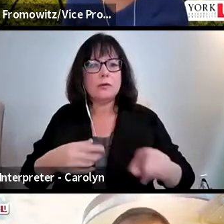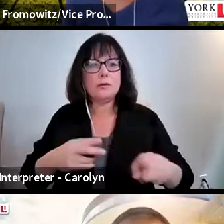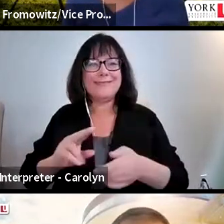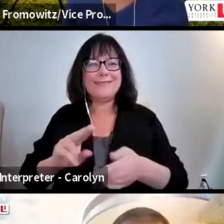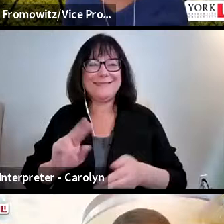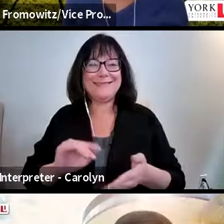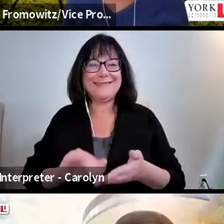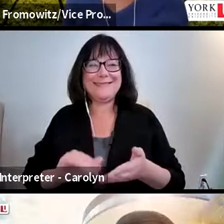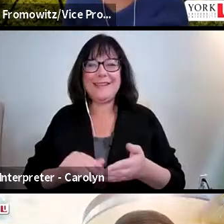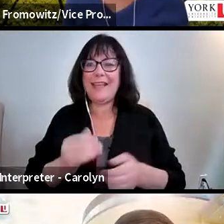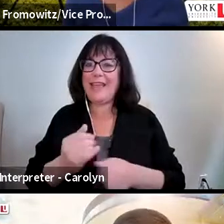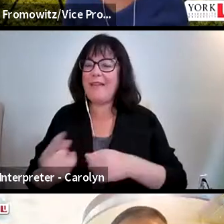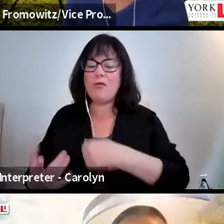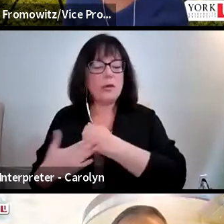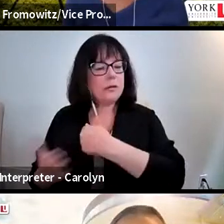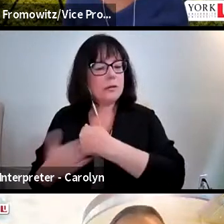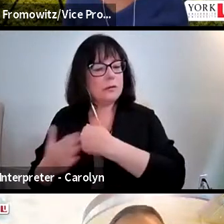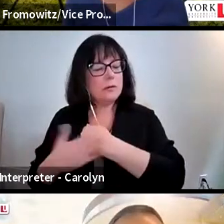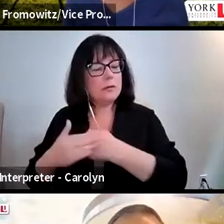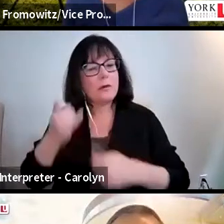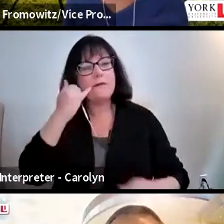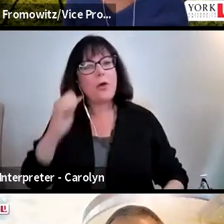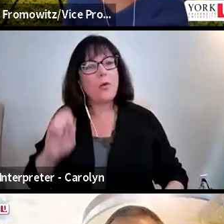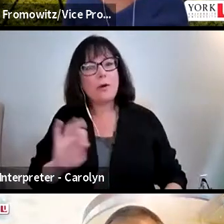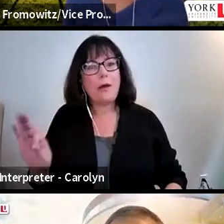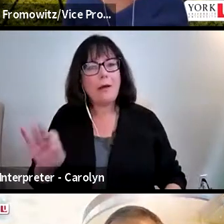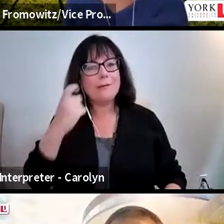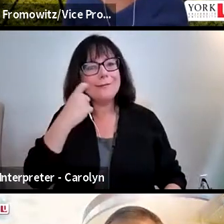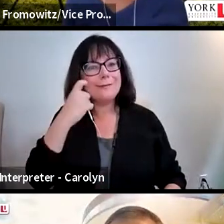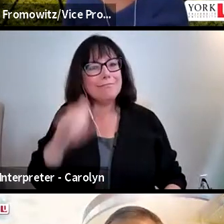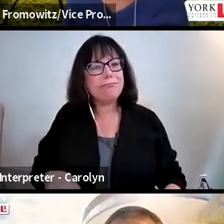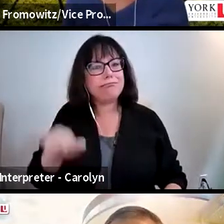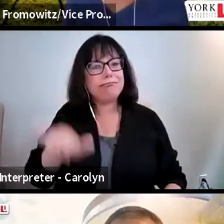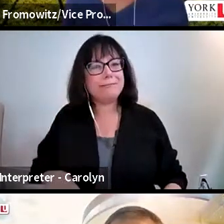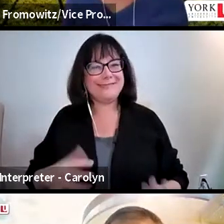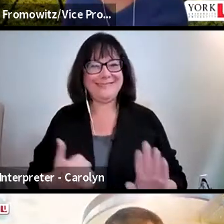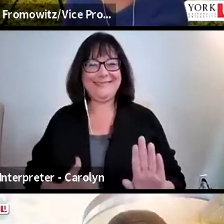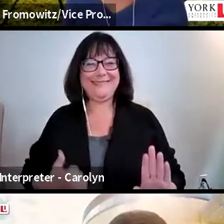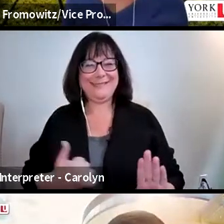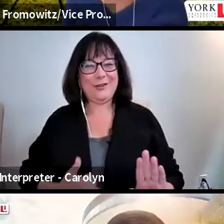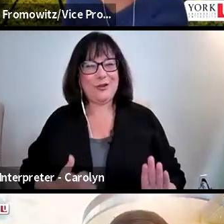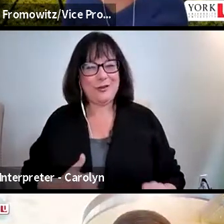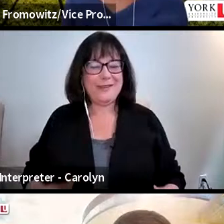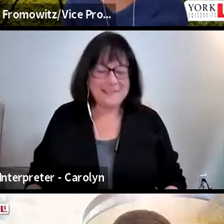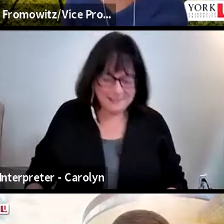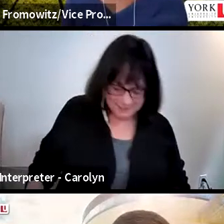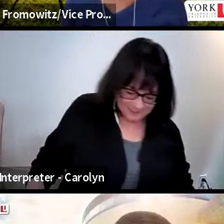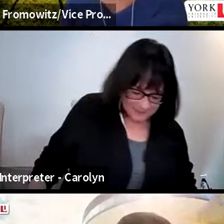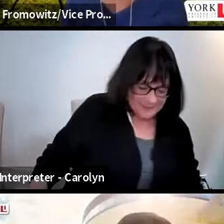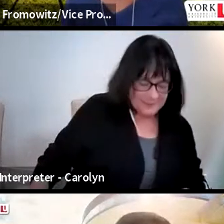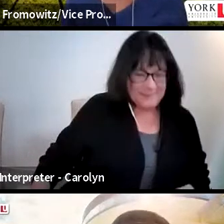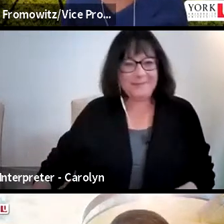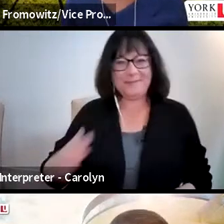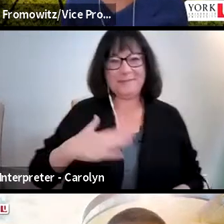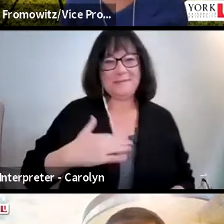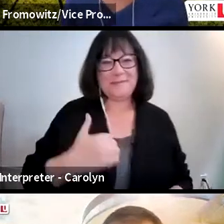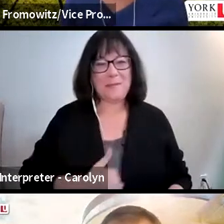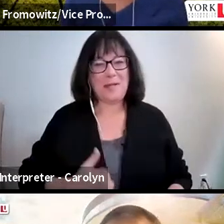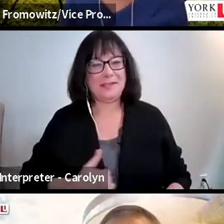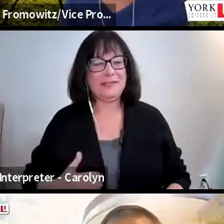everyone told me to make sure my phone was off, and I'm really sorry, but apparently it's not off. My apologies.